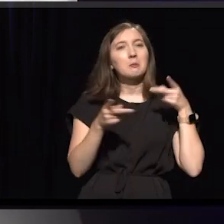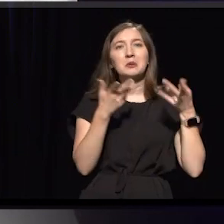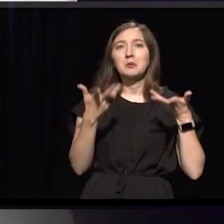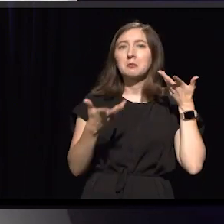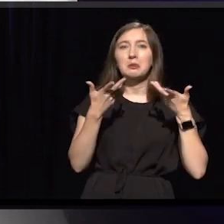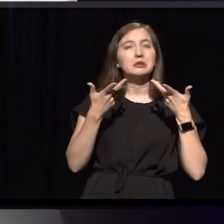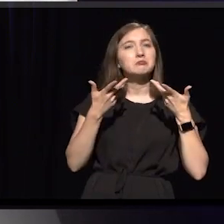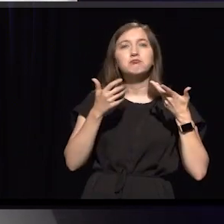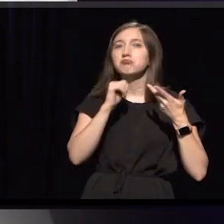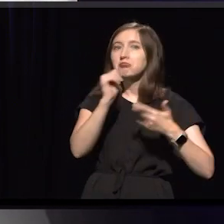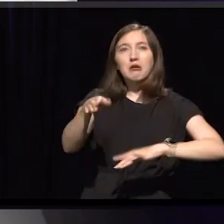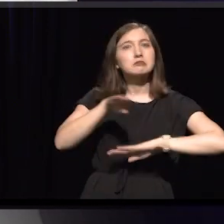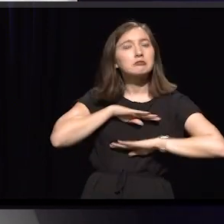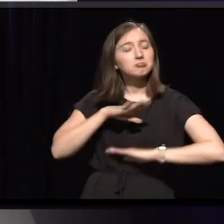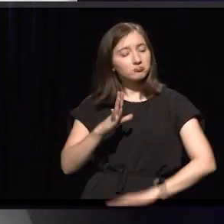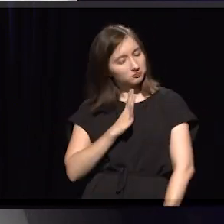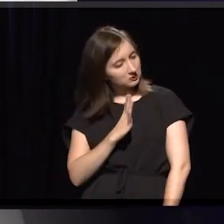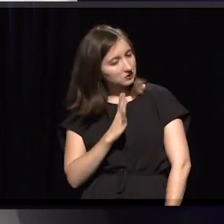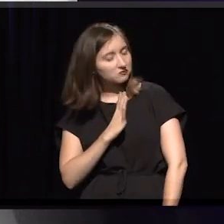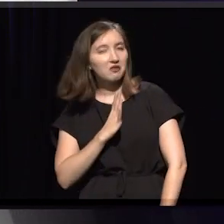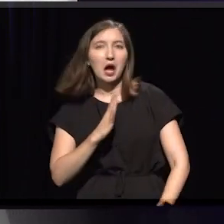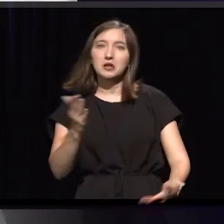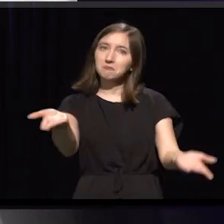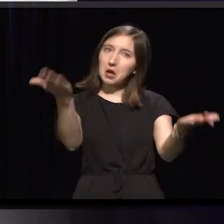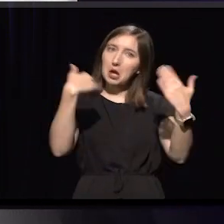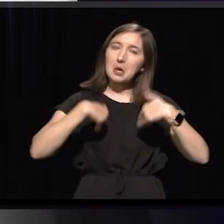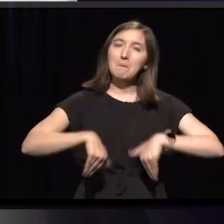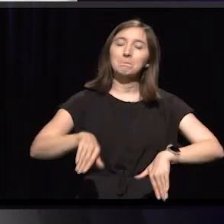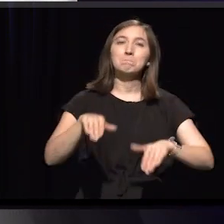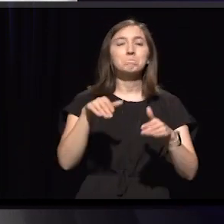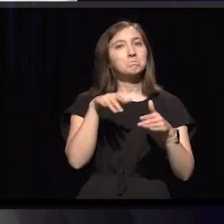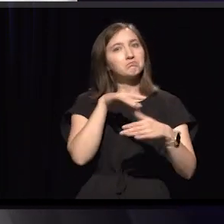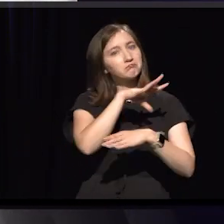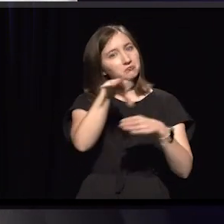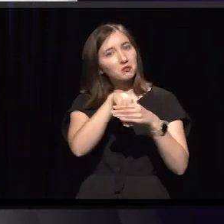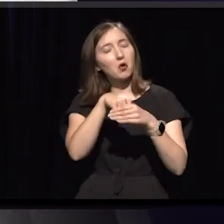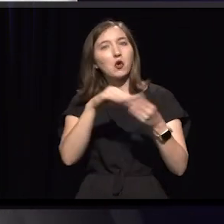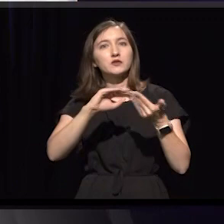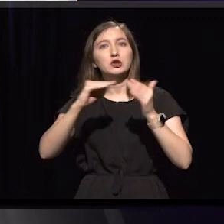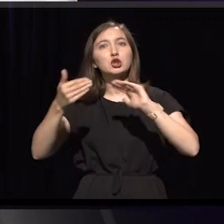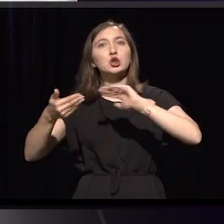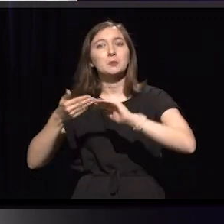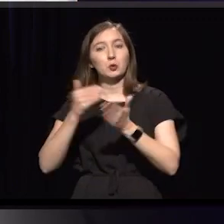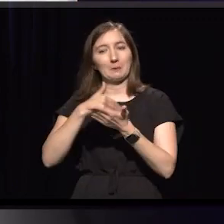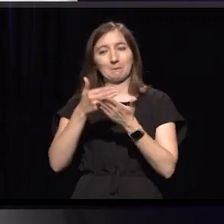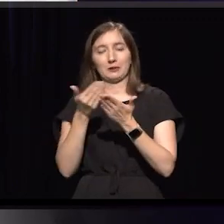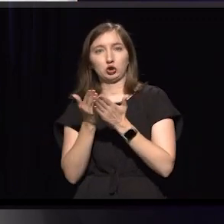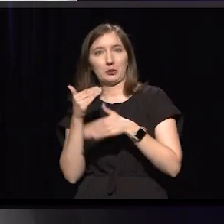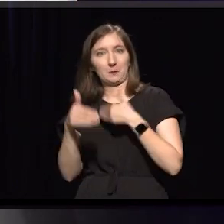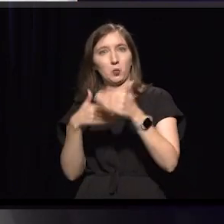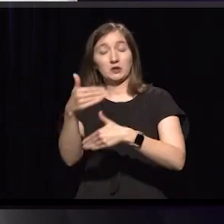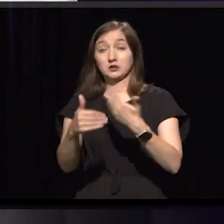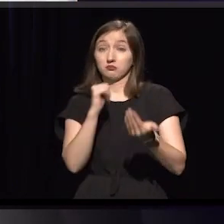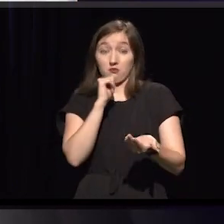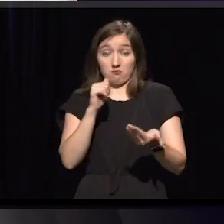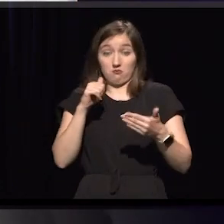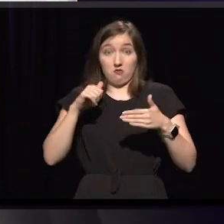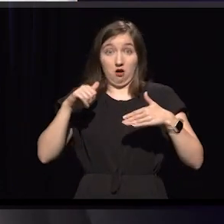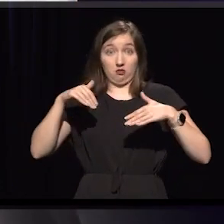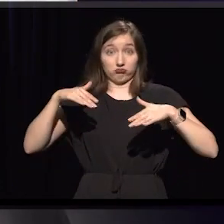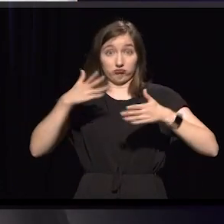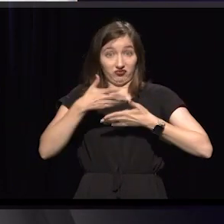involved. Make their voice heard during the community budgeting process. We are simply not done, and we're going to work all the way up till